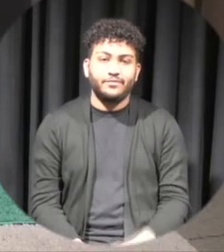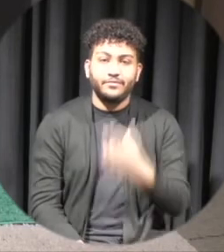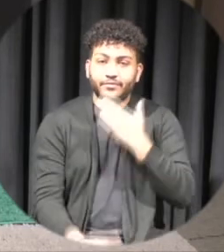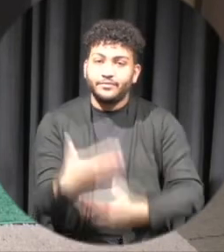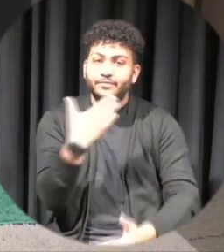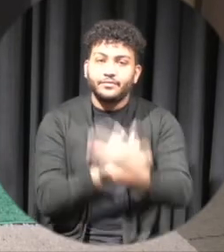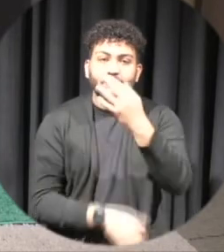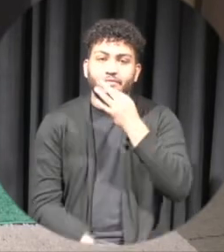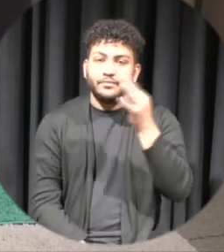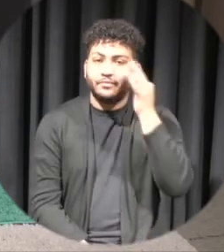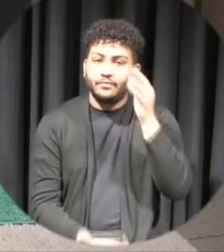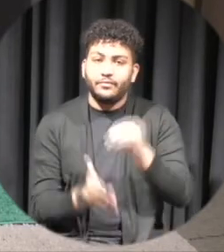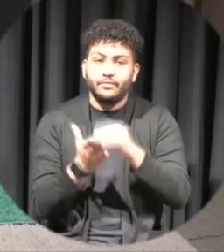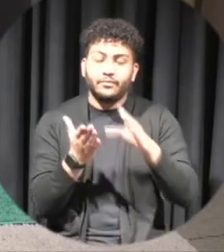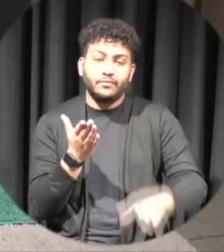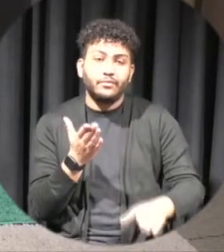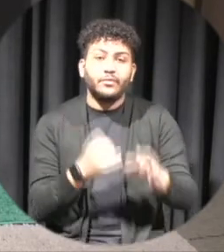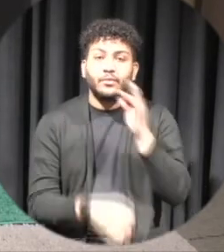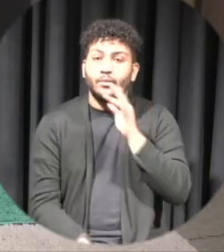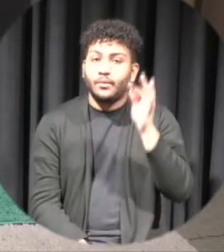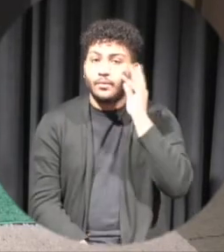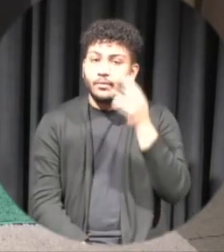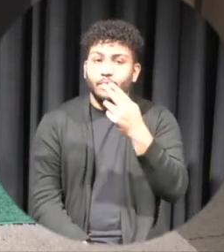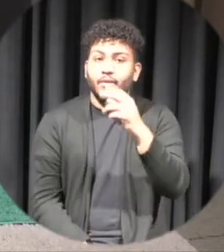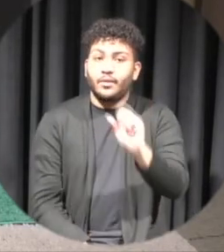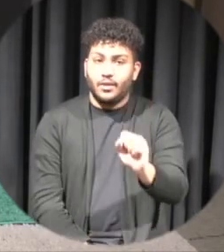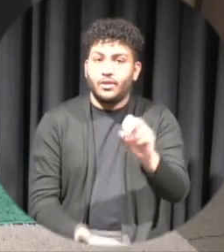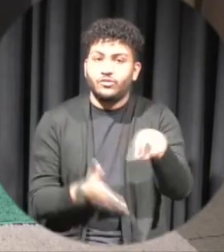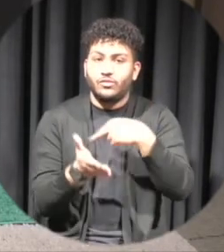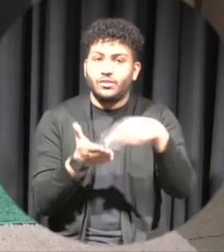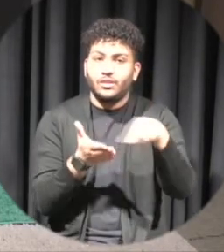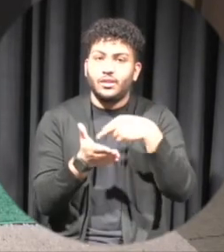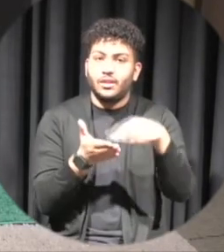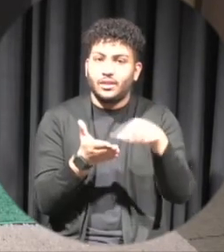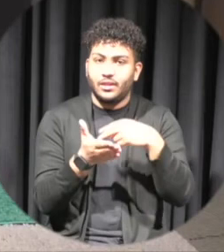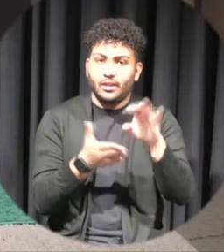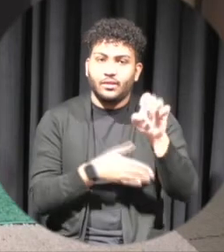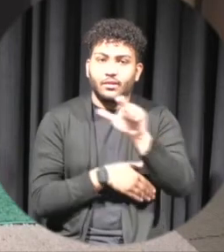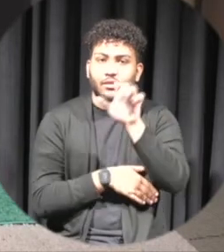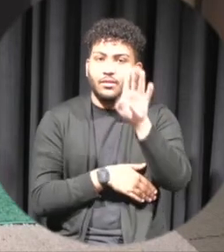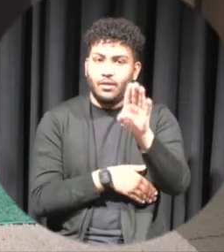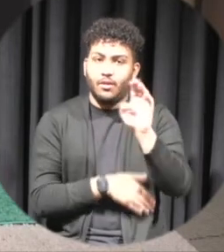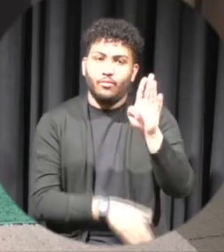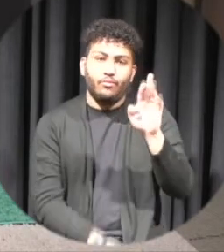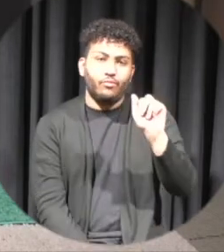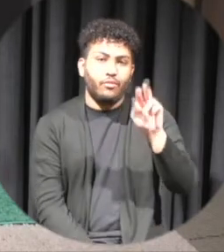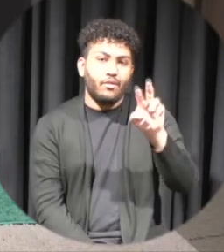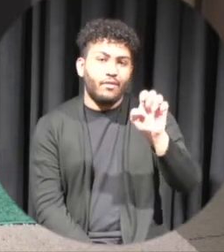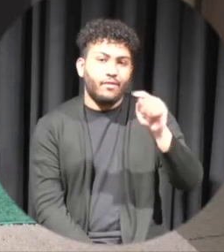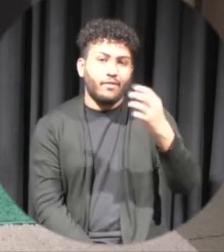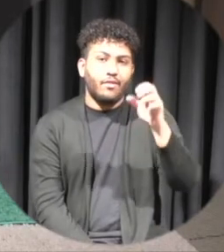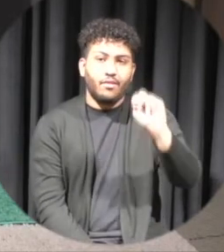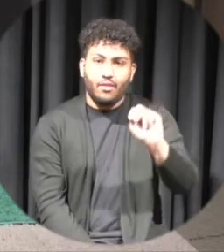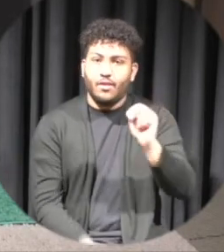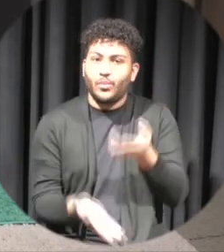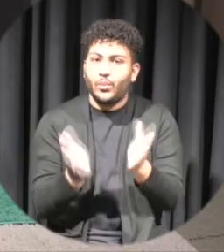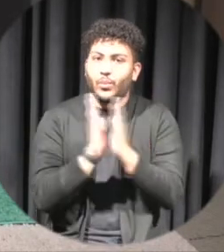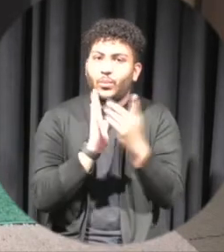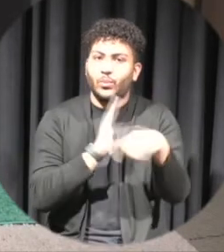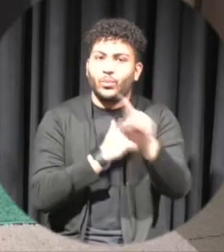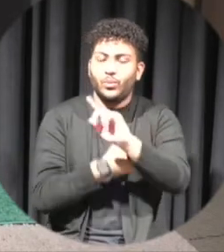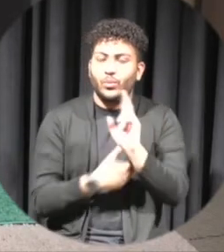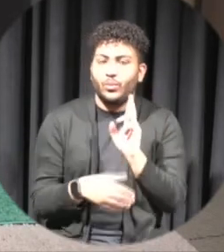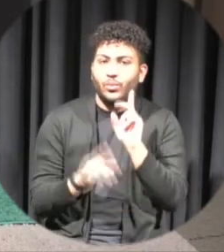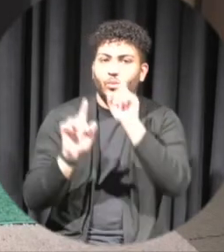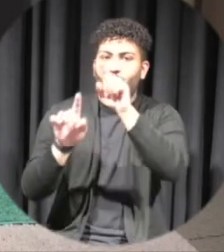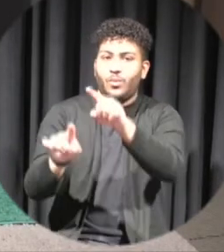Good morning, Brave. Boone High School's Dance Marathon Club Braveathon is asking you to join them today at Bellet Italian